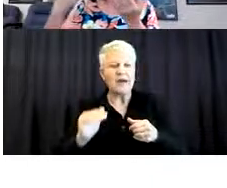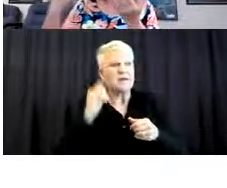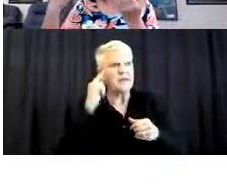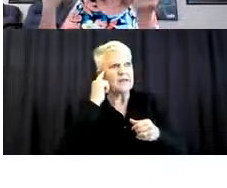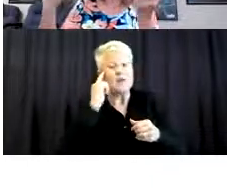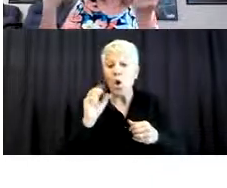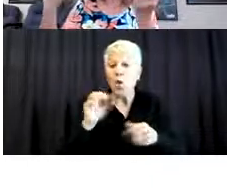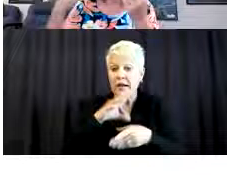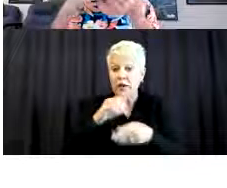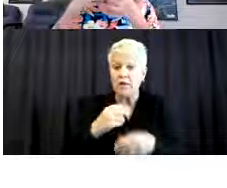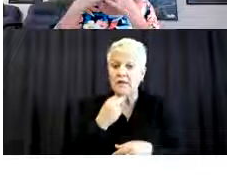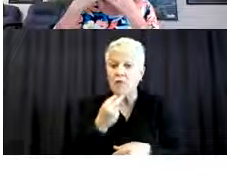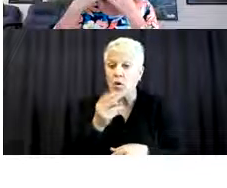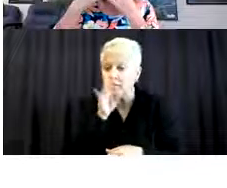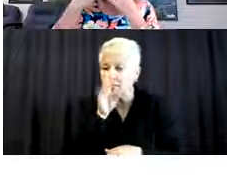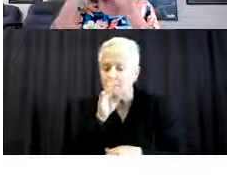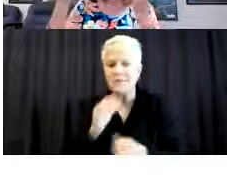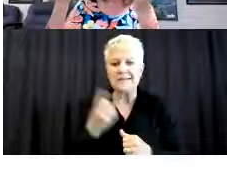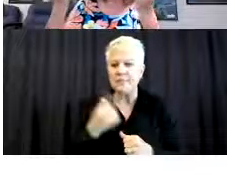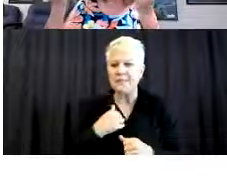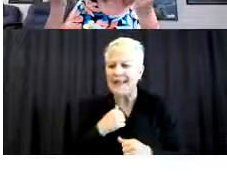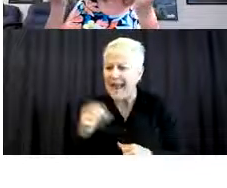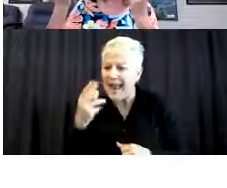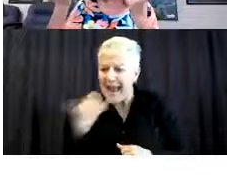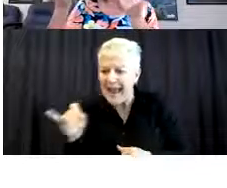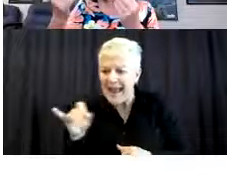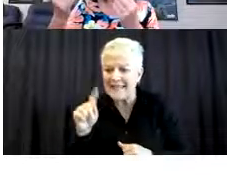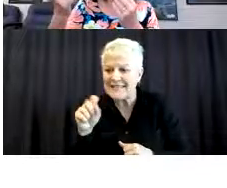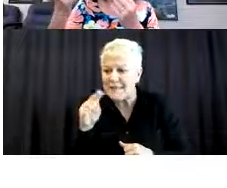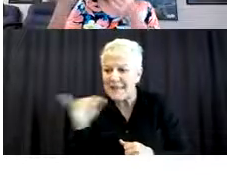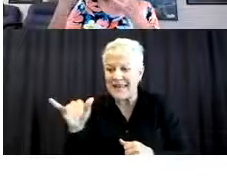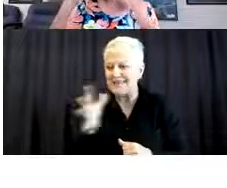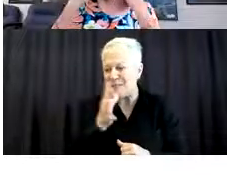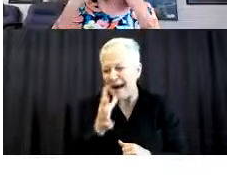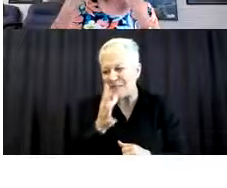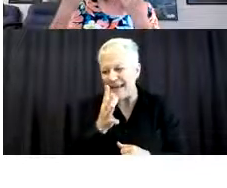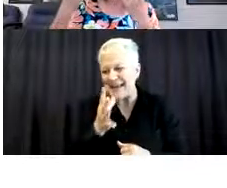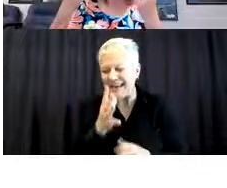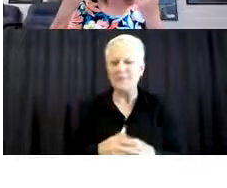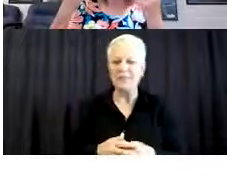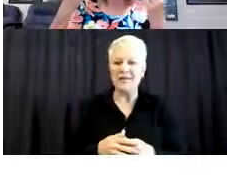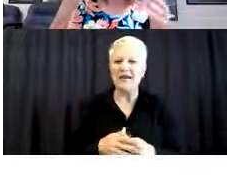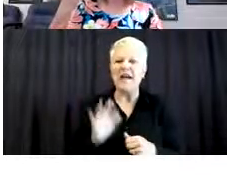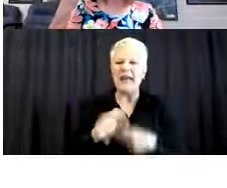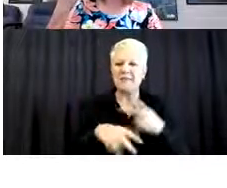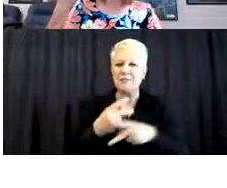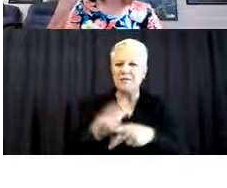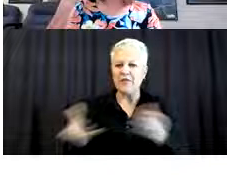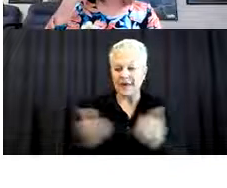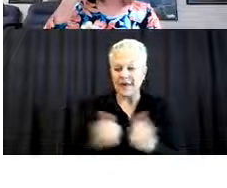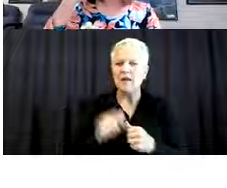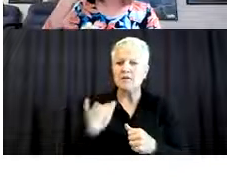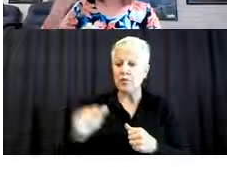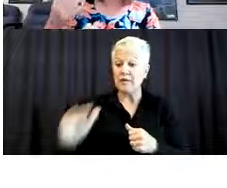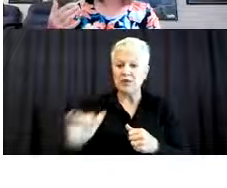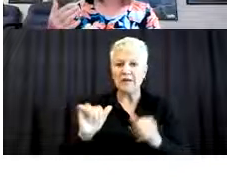including a voice of someone. Somebody saying, hey, Timmy, it's mommy. And so those types of things, so that a child